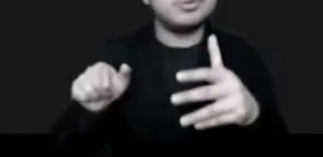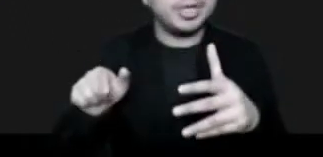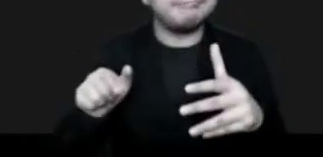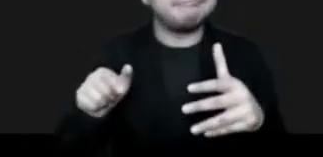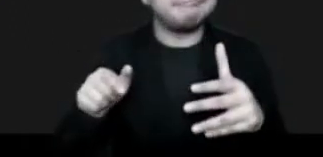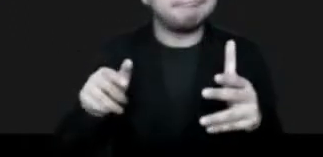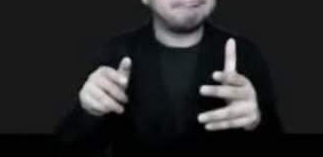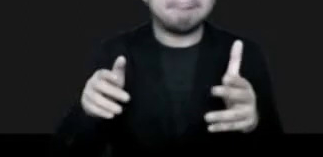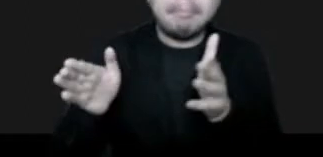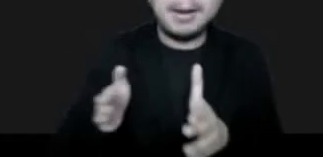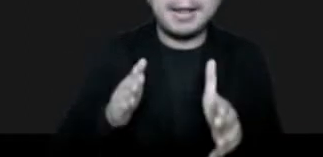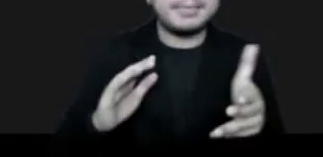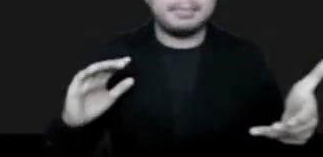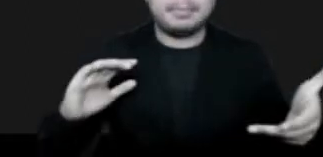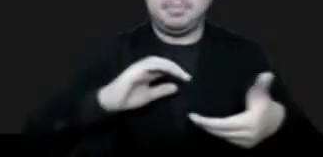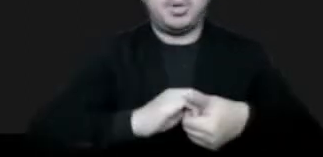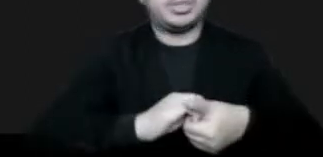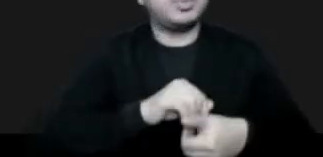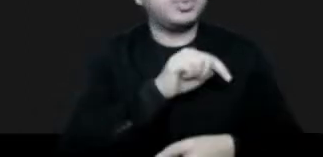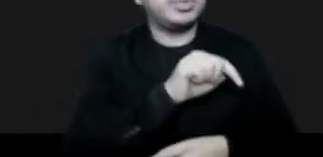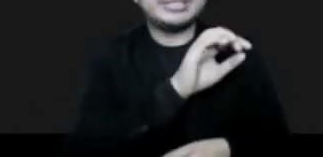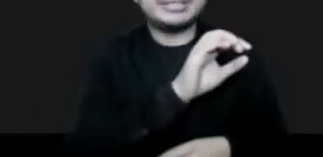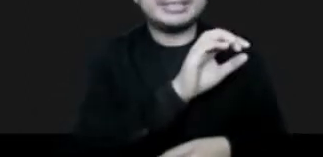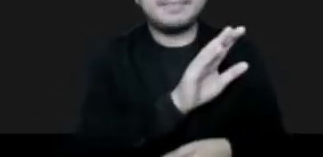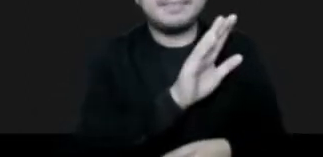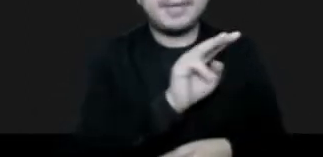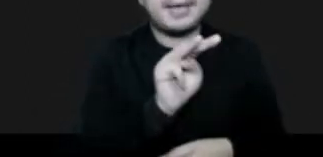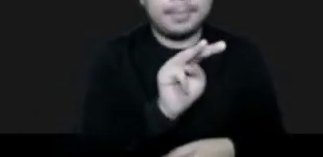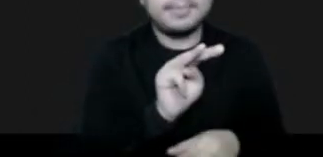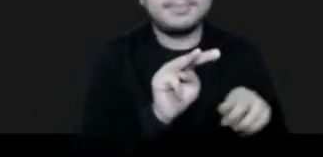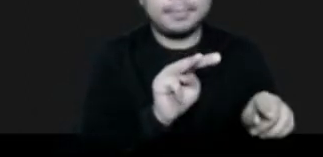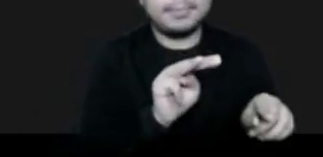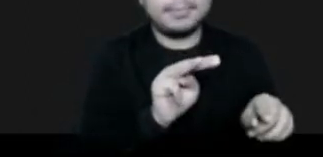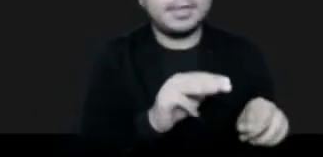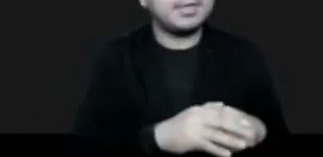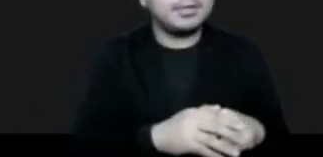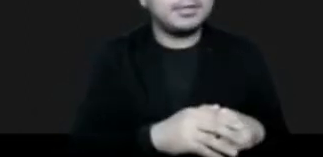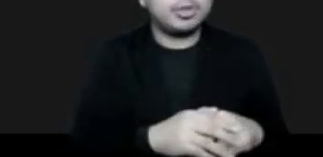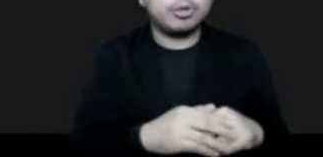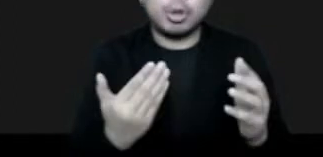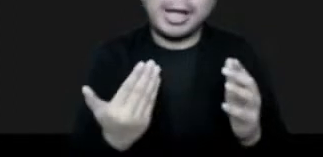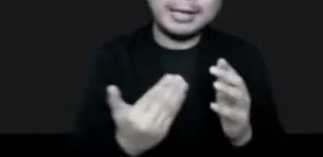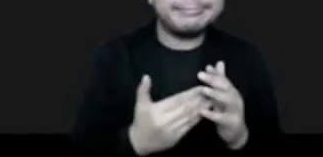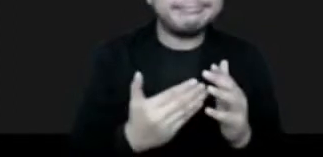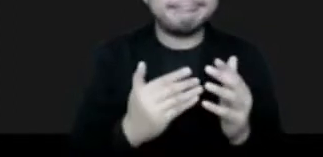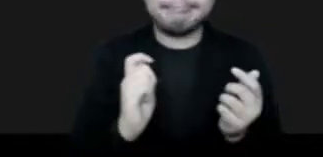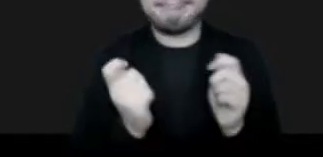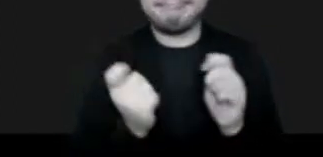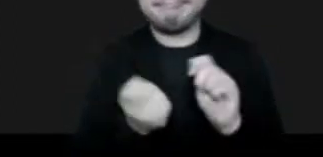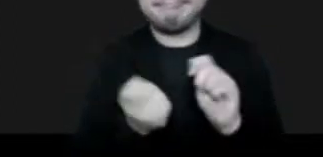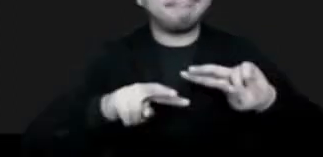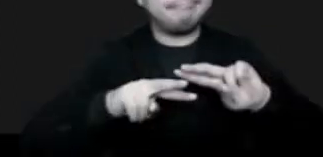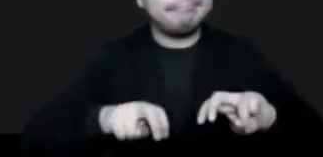of a partnership, we coined a term, rethinking disaster and disability, in the sense